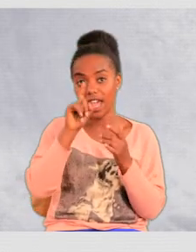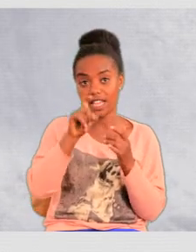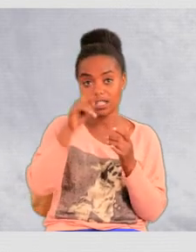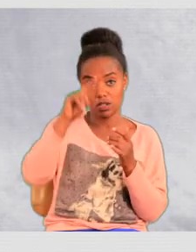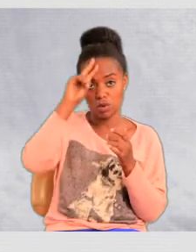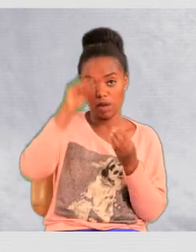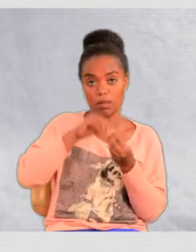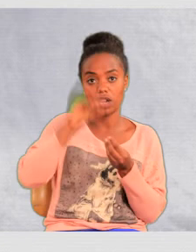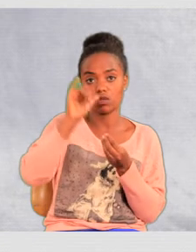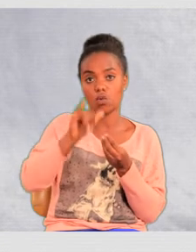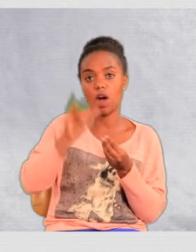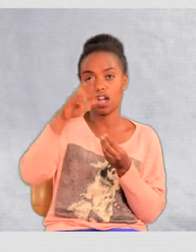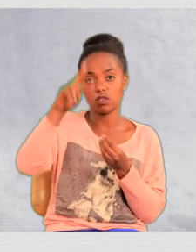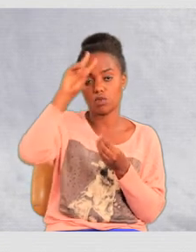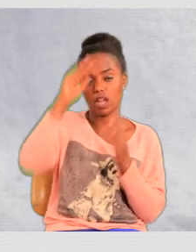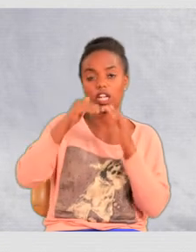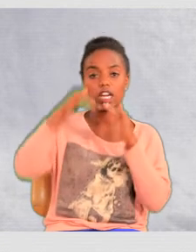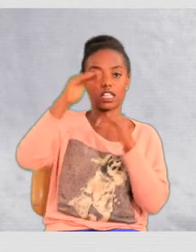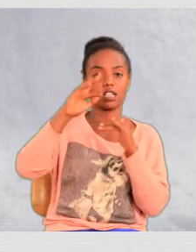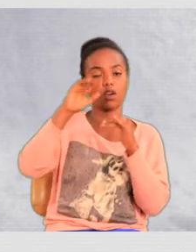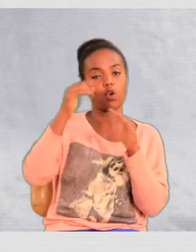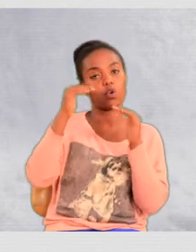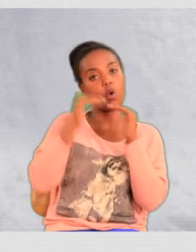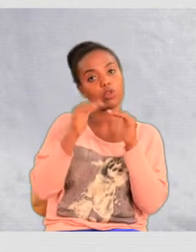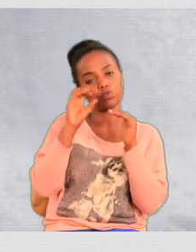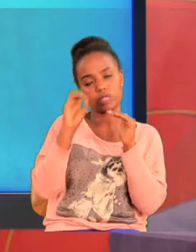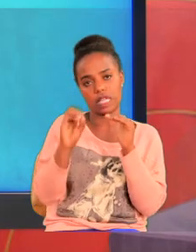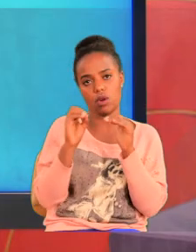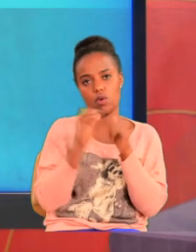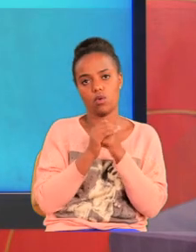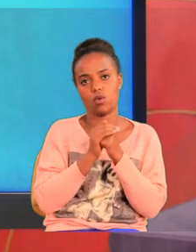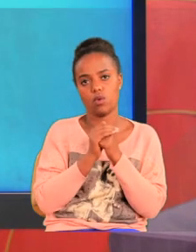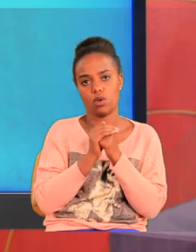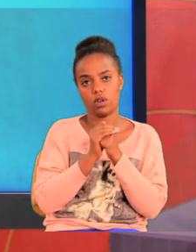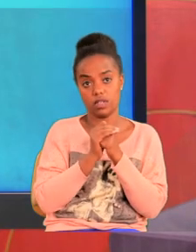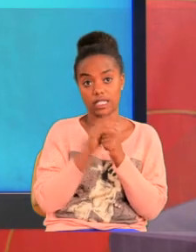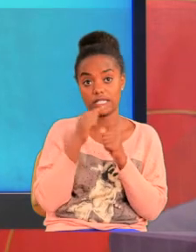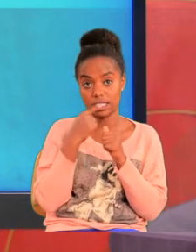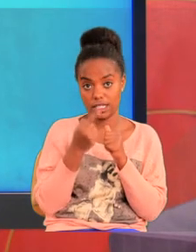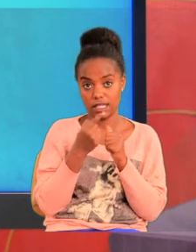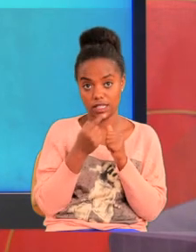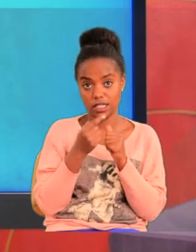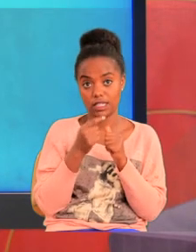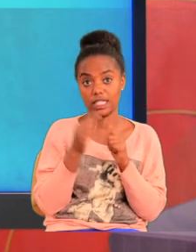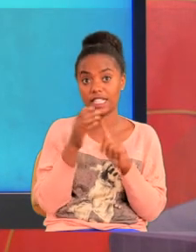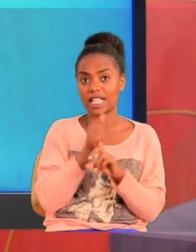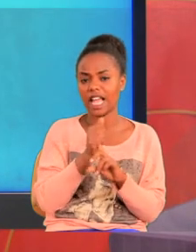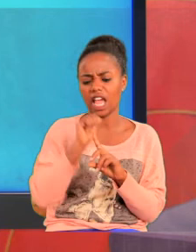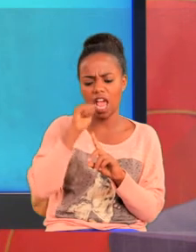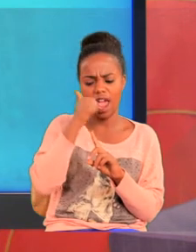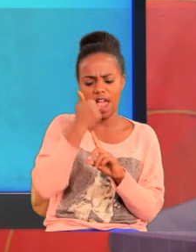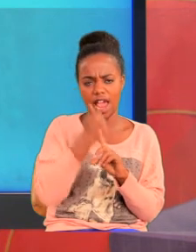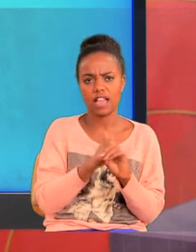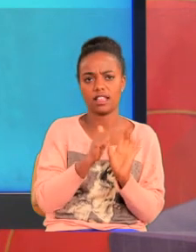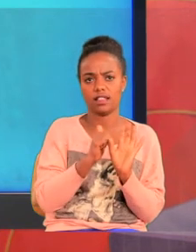y squared is greater or equal to 0. Here it says, take